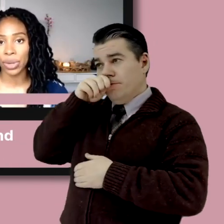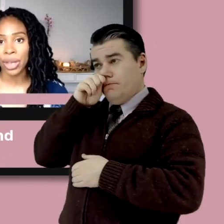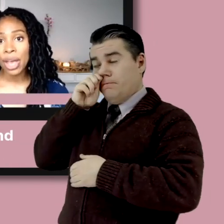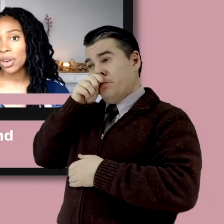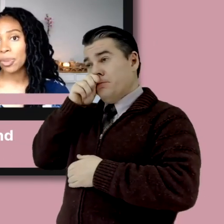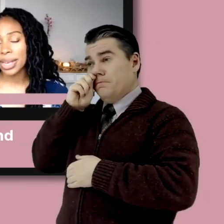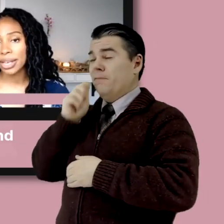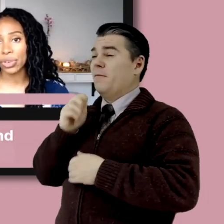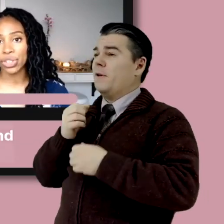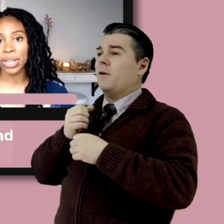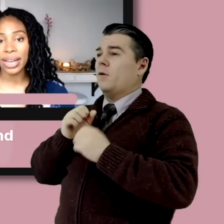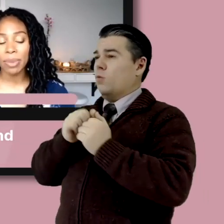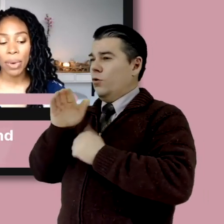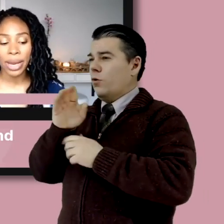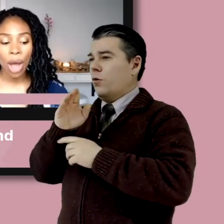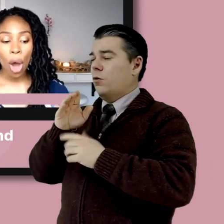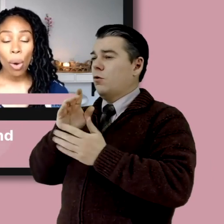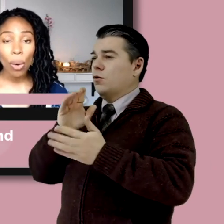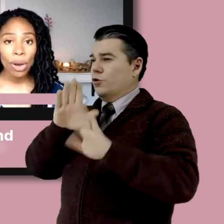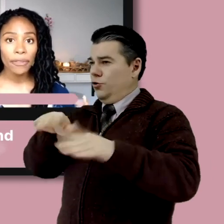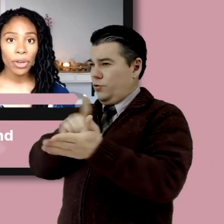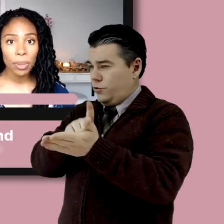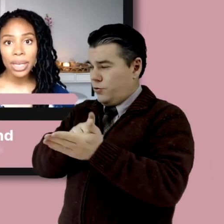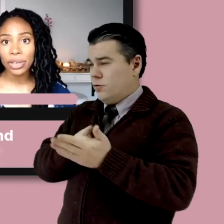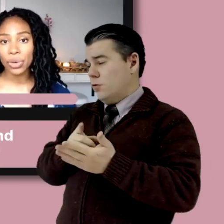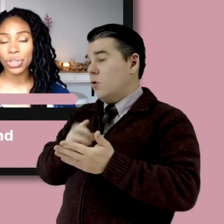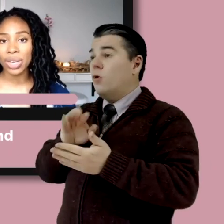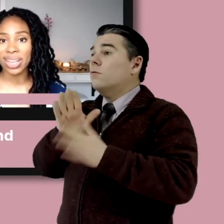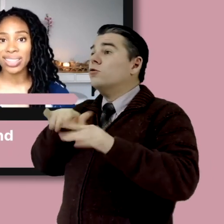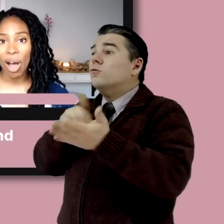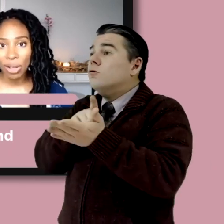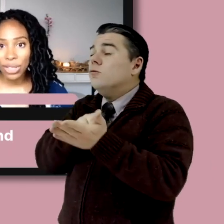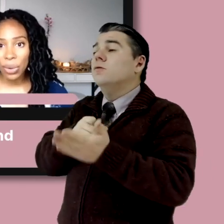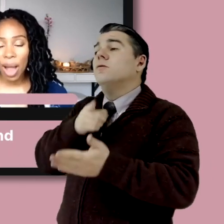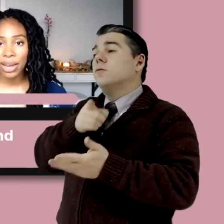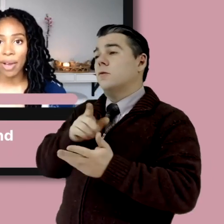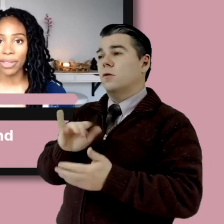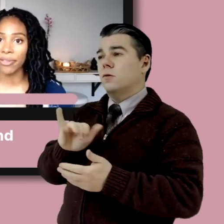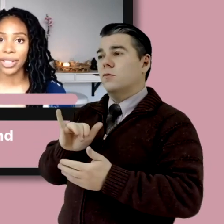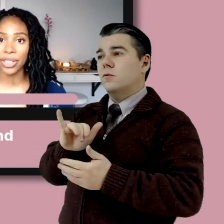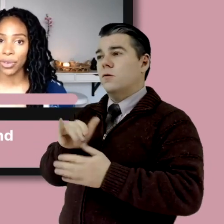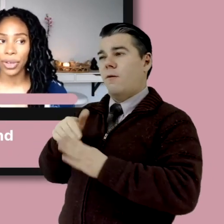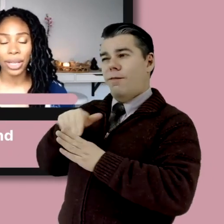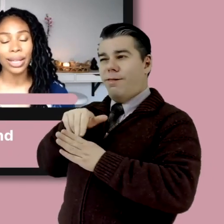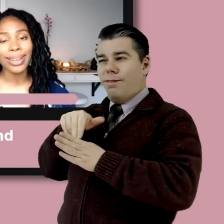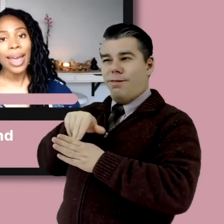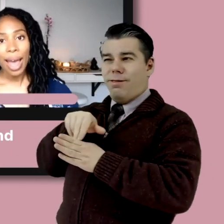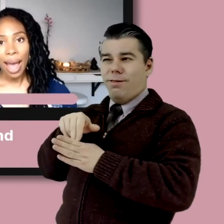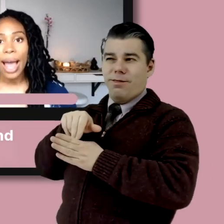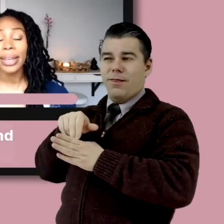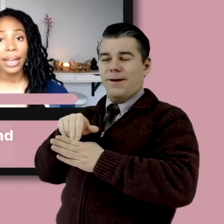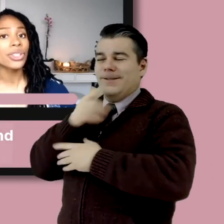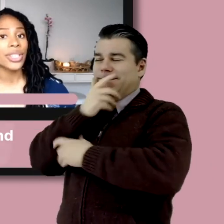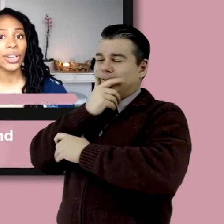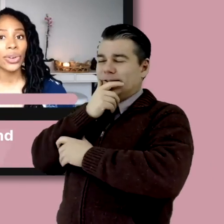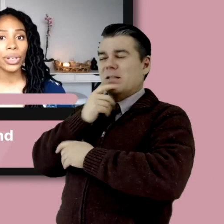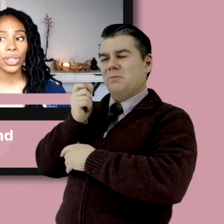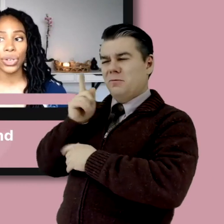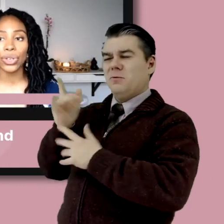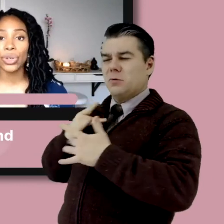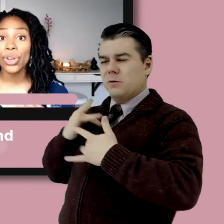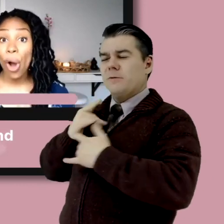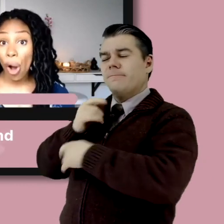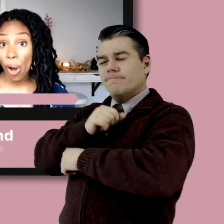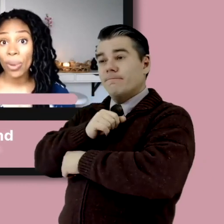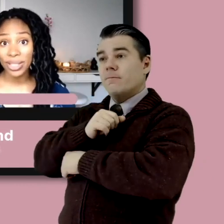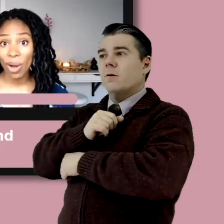conversation with your pediatrician at any point. Or if your pediatrician is also kind of on the fence or feeling like I can understand your